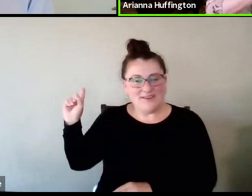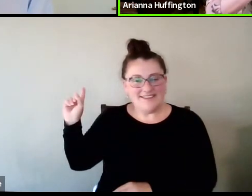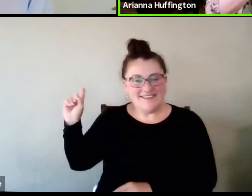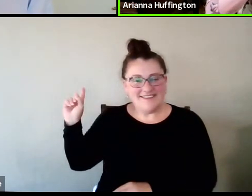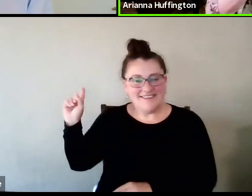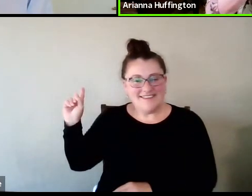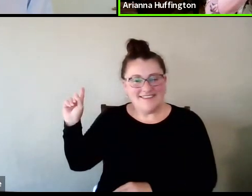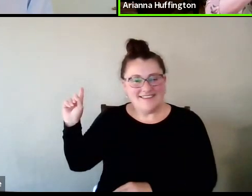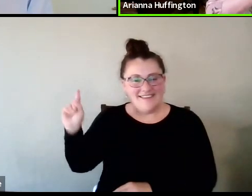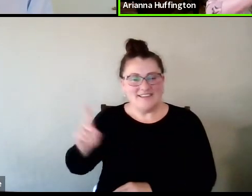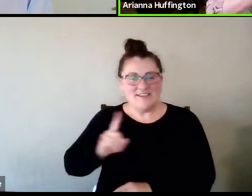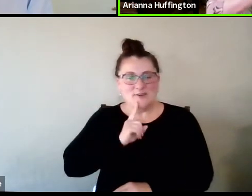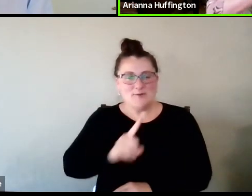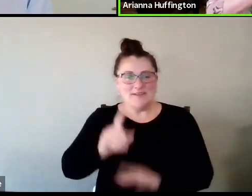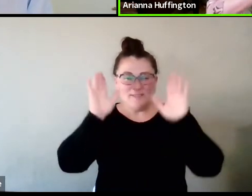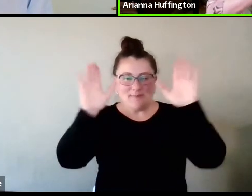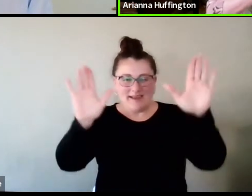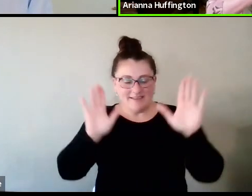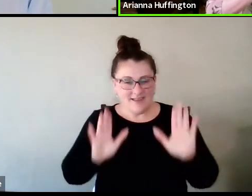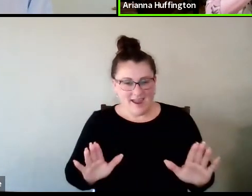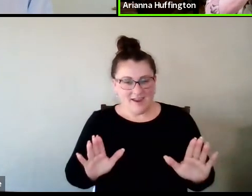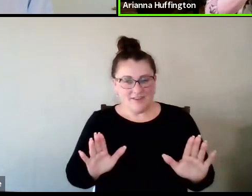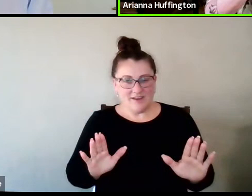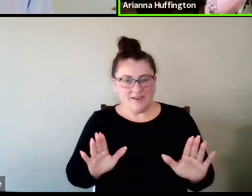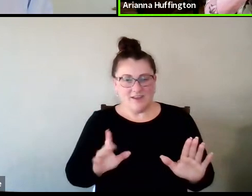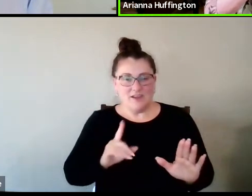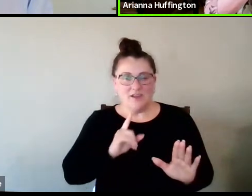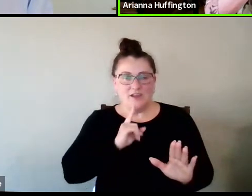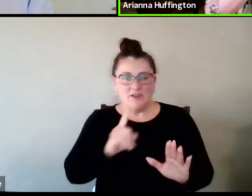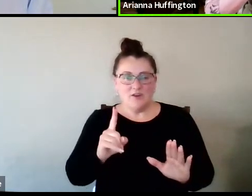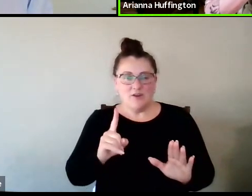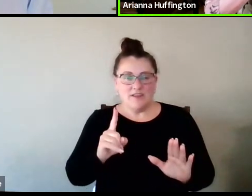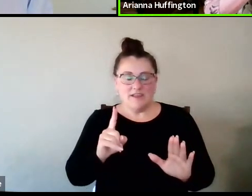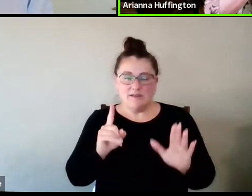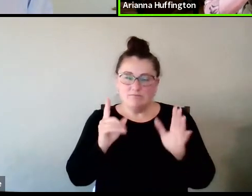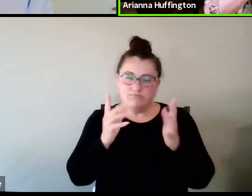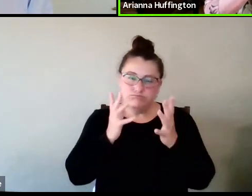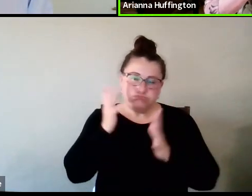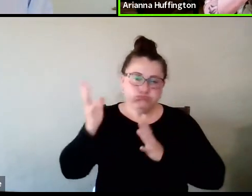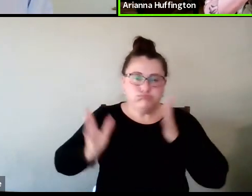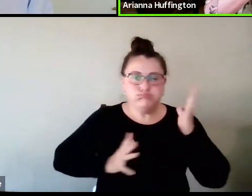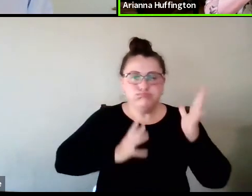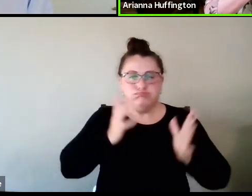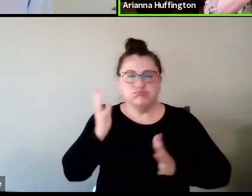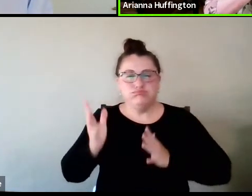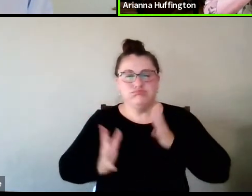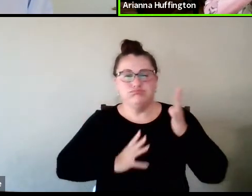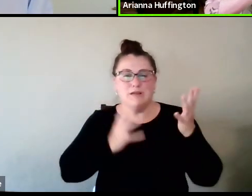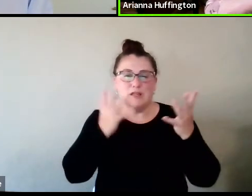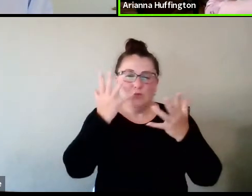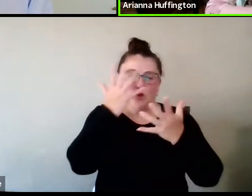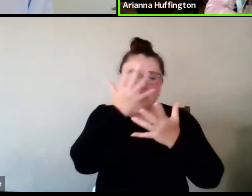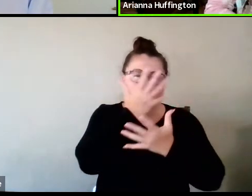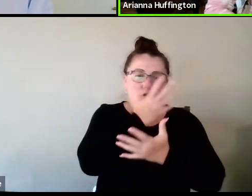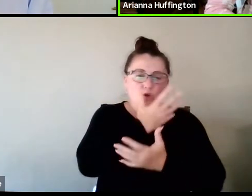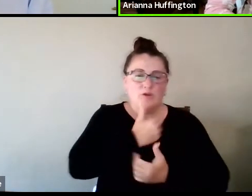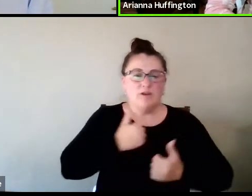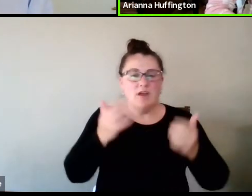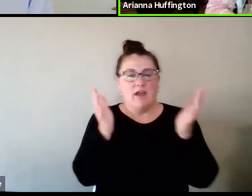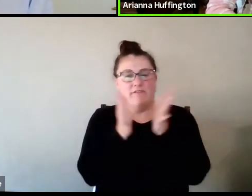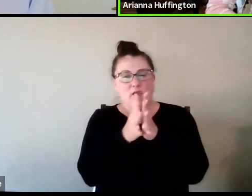it's really spectacular how it evokes the grandeur and the beauty of the public